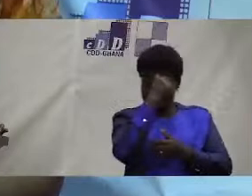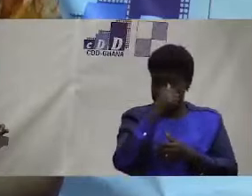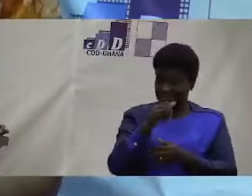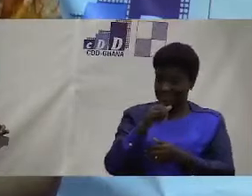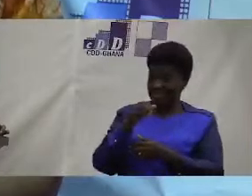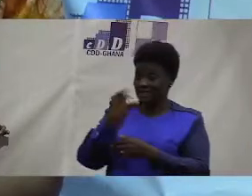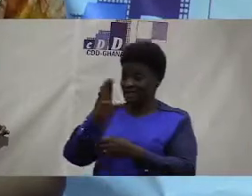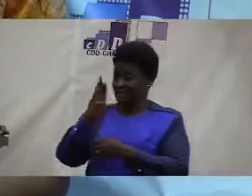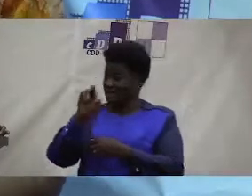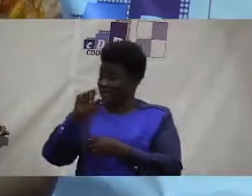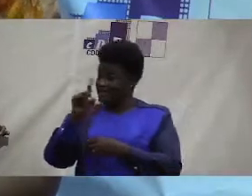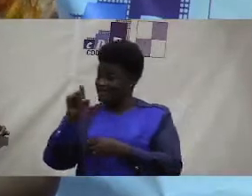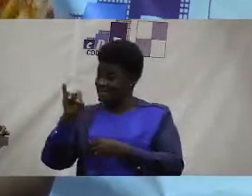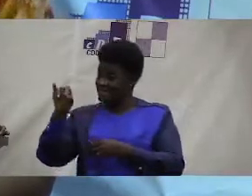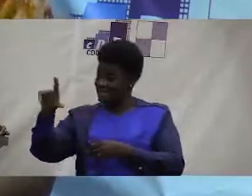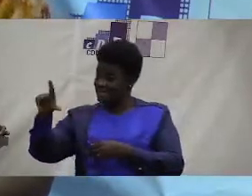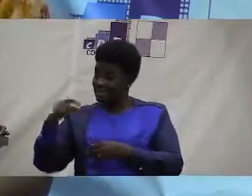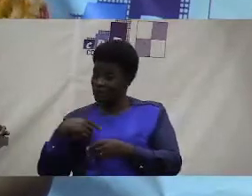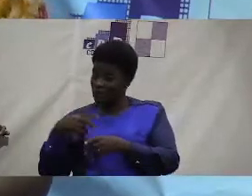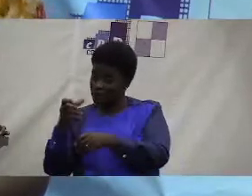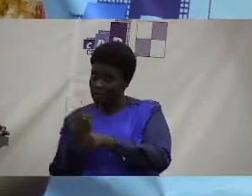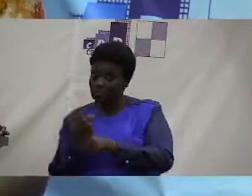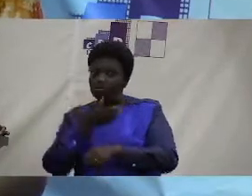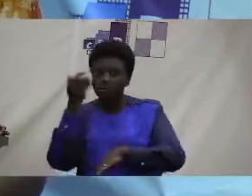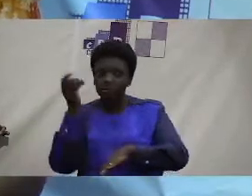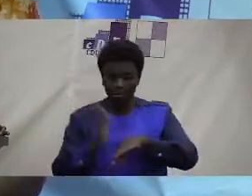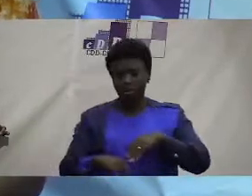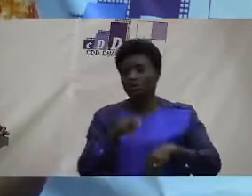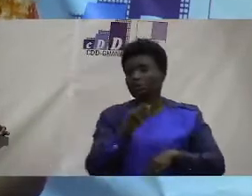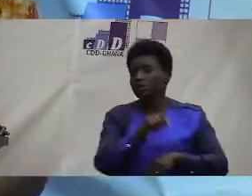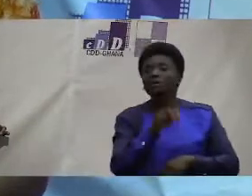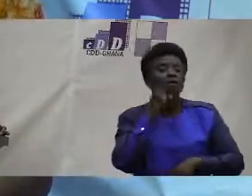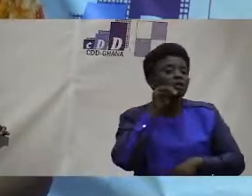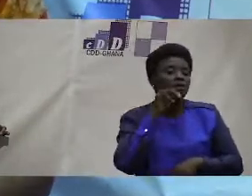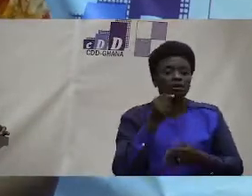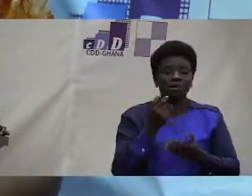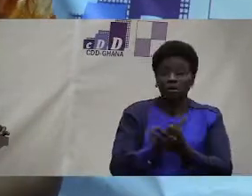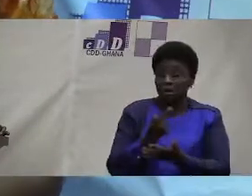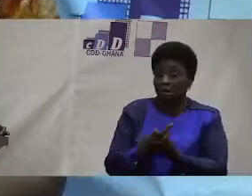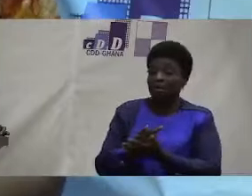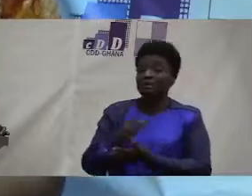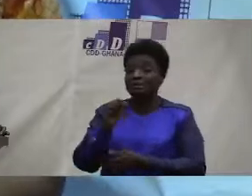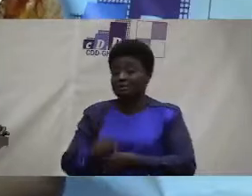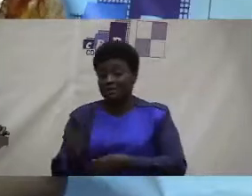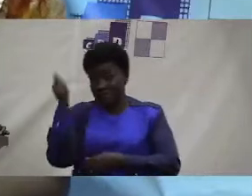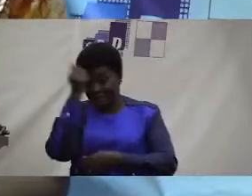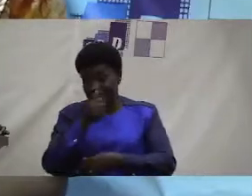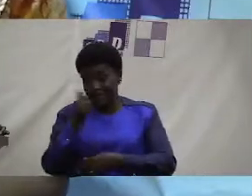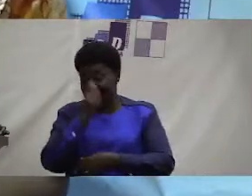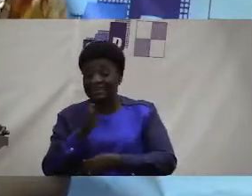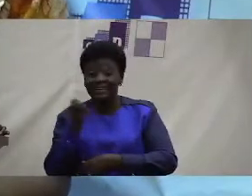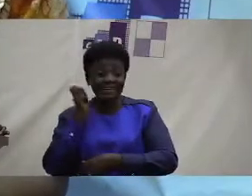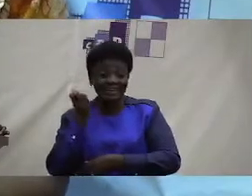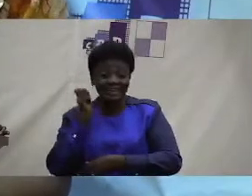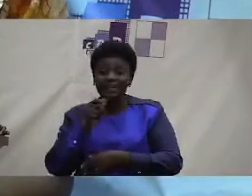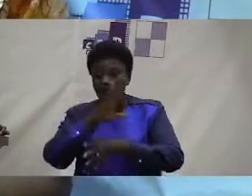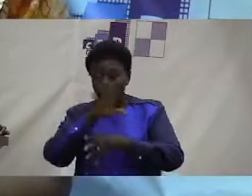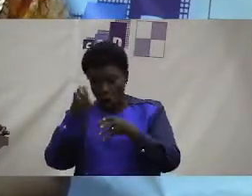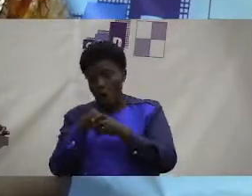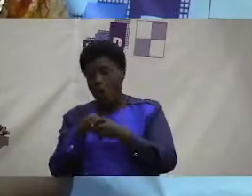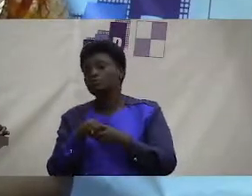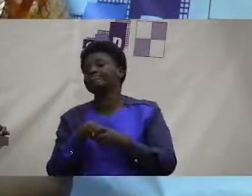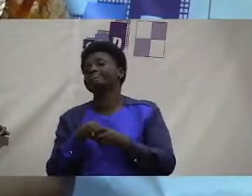than what we, as Nigeria, Ghana, South Africa, Kenya, receives. While we are